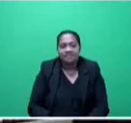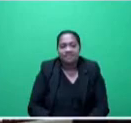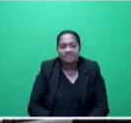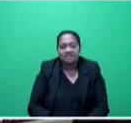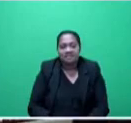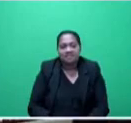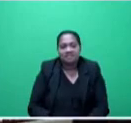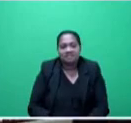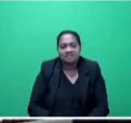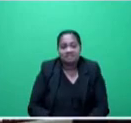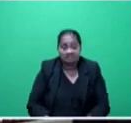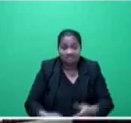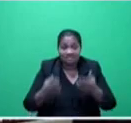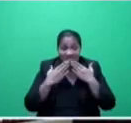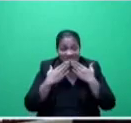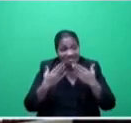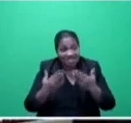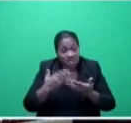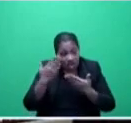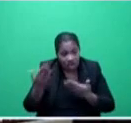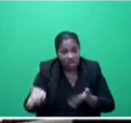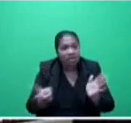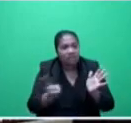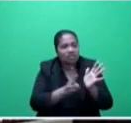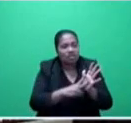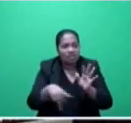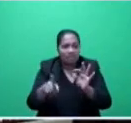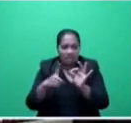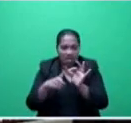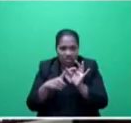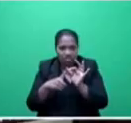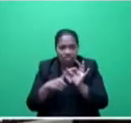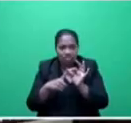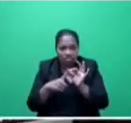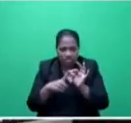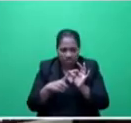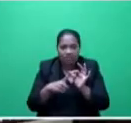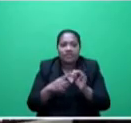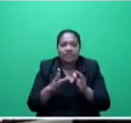I thank the Honourable Vijendra Prakash, and I now give the floor to the Honourable